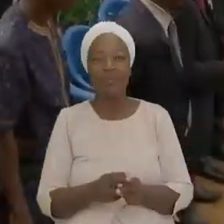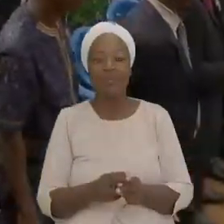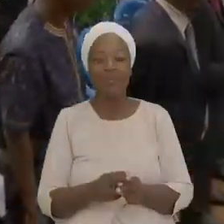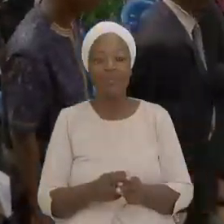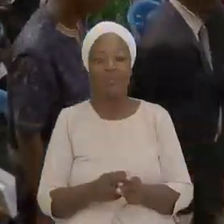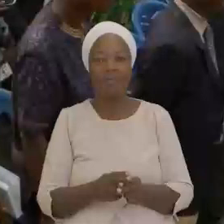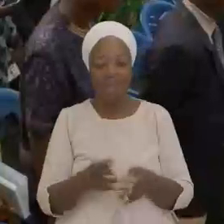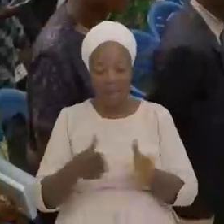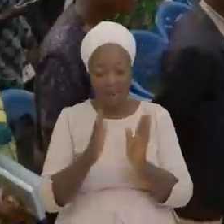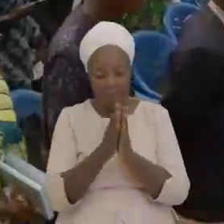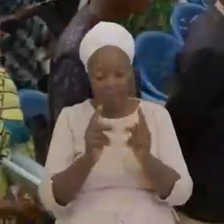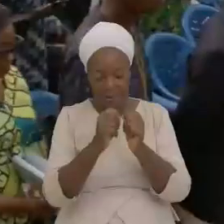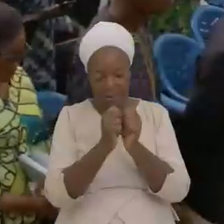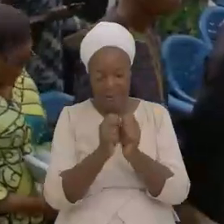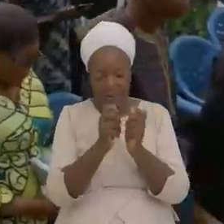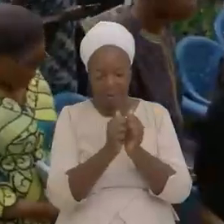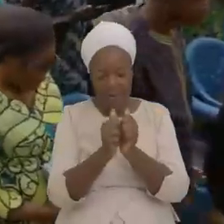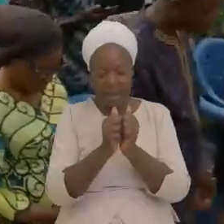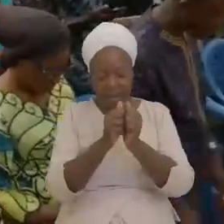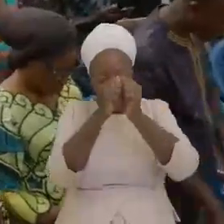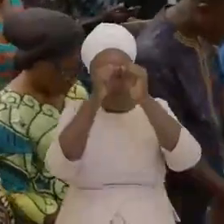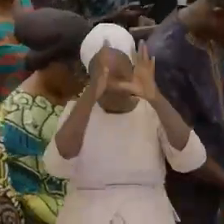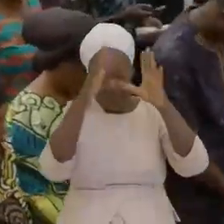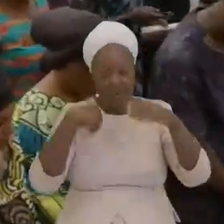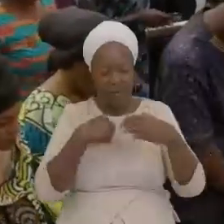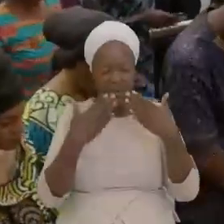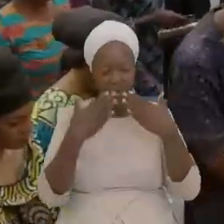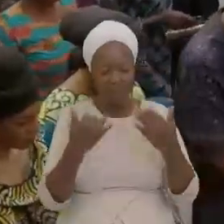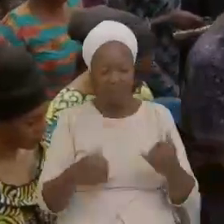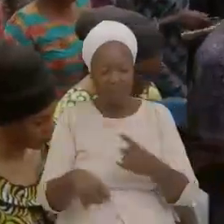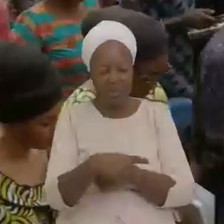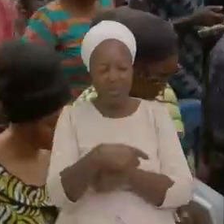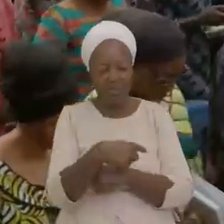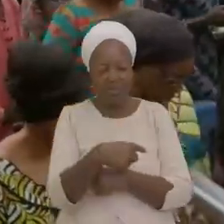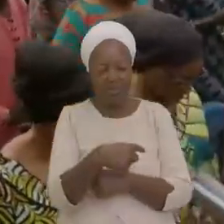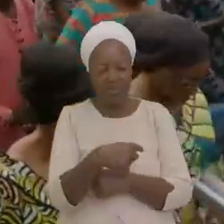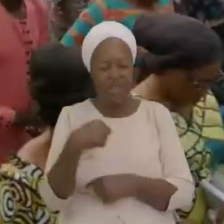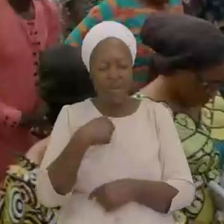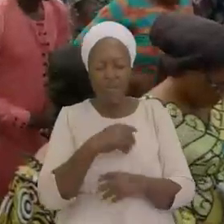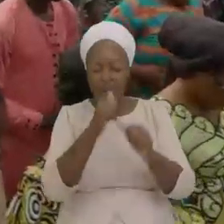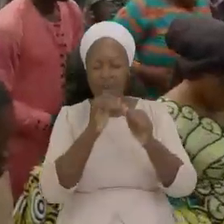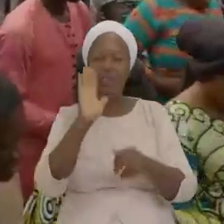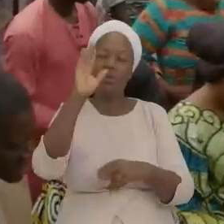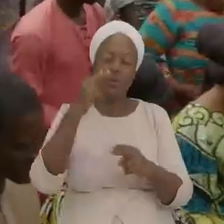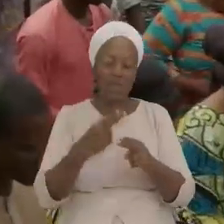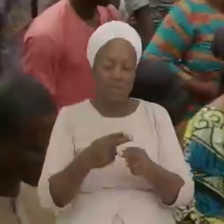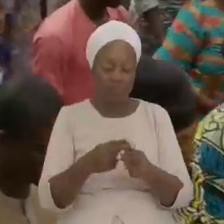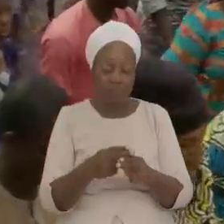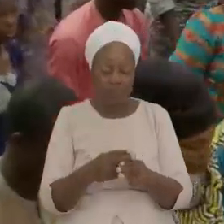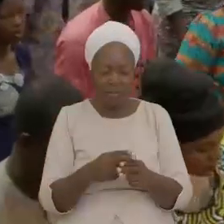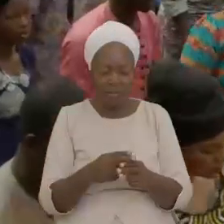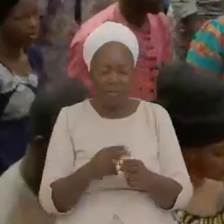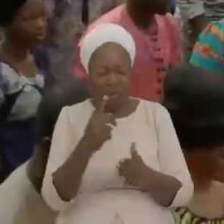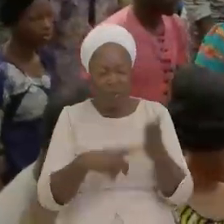Let's pray together. Father, we thank you today. We bless your name. What a